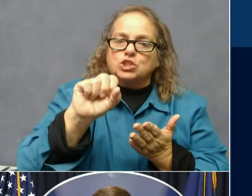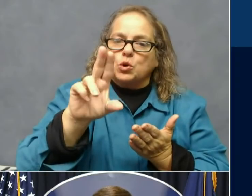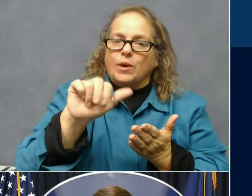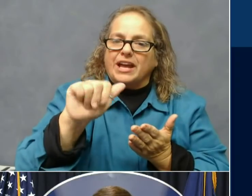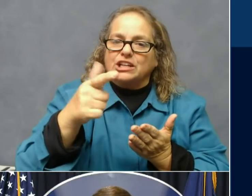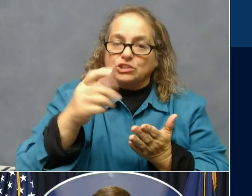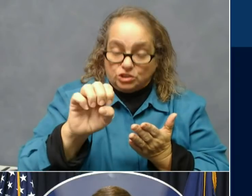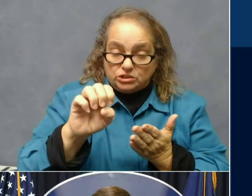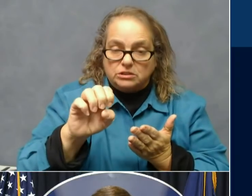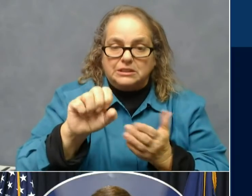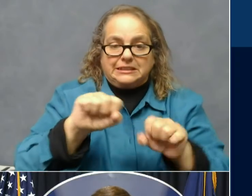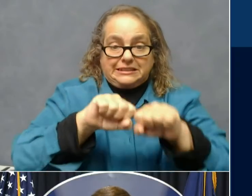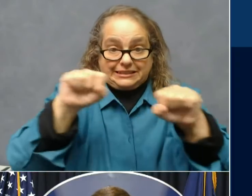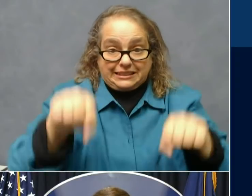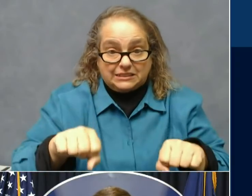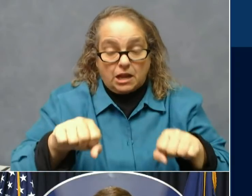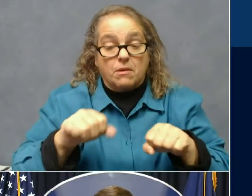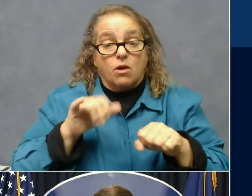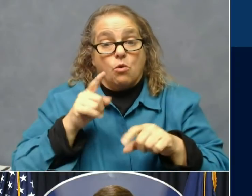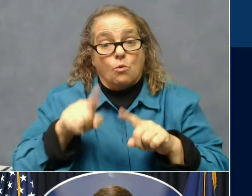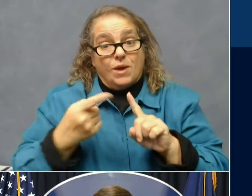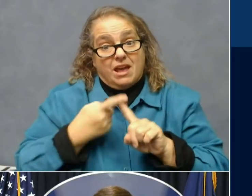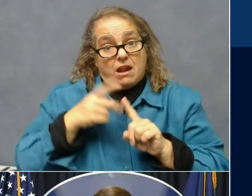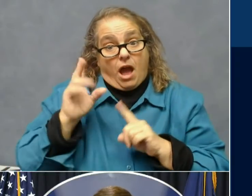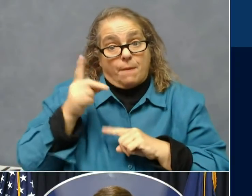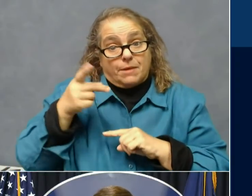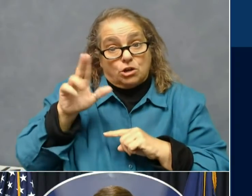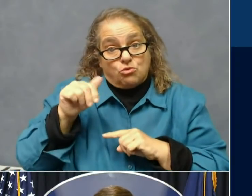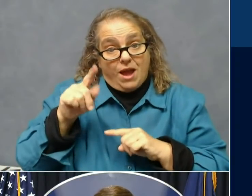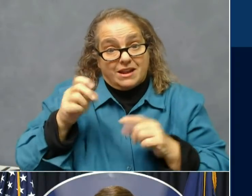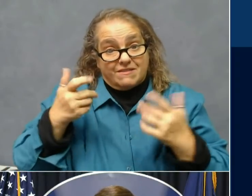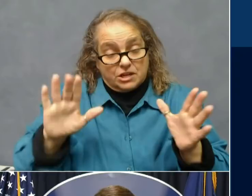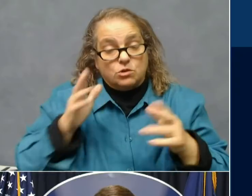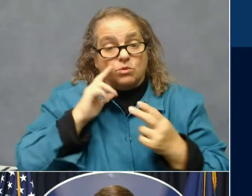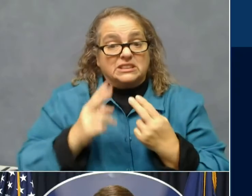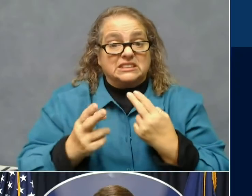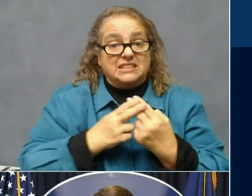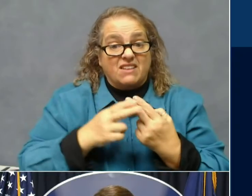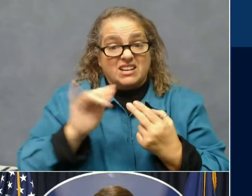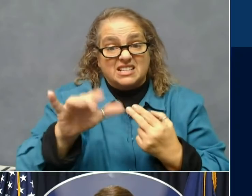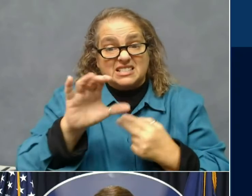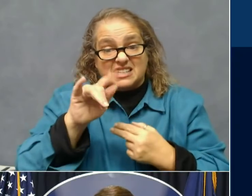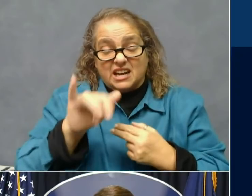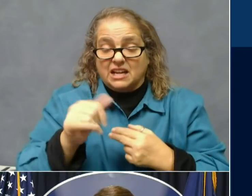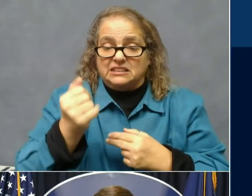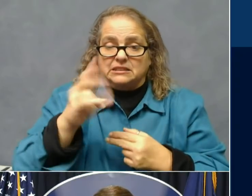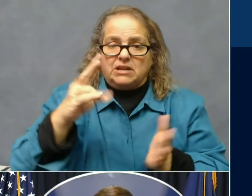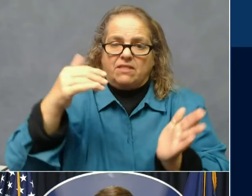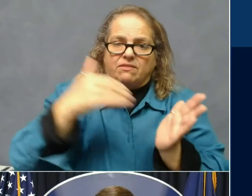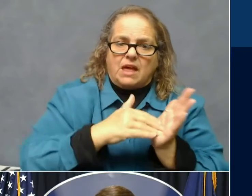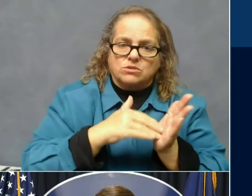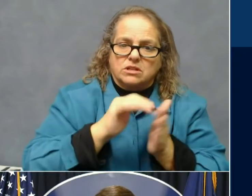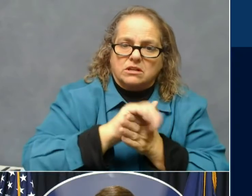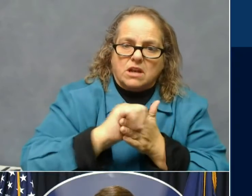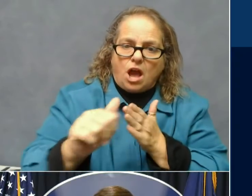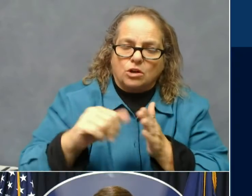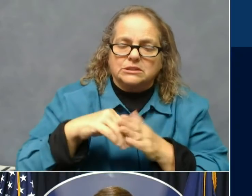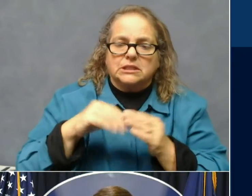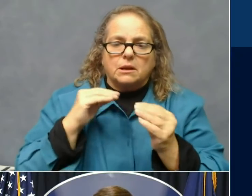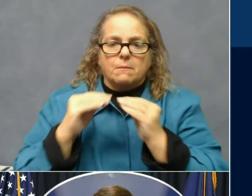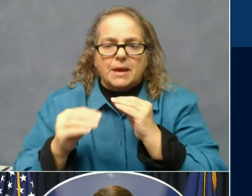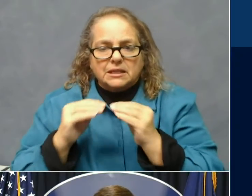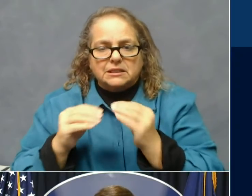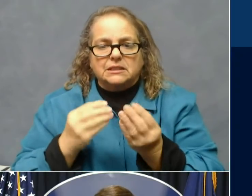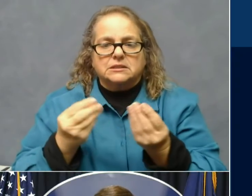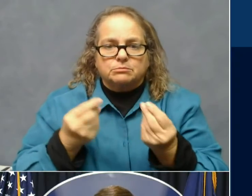the upgrades will save the city $17,000 annually in operation and maintenance expenses, and it's going to provide